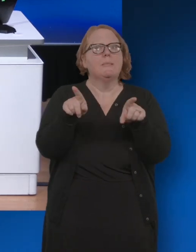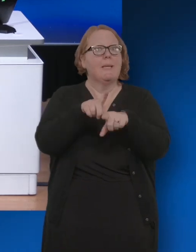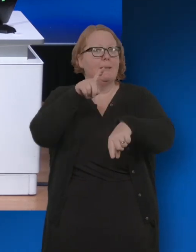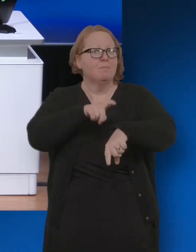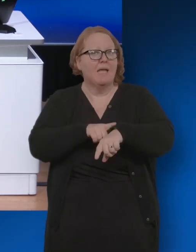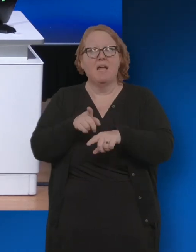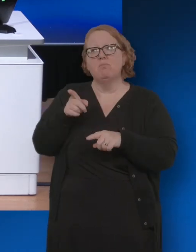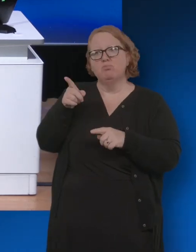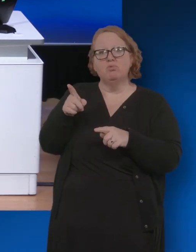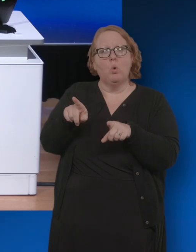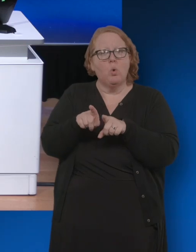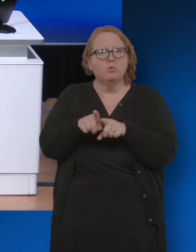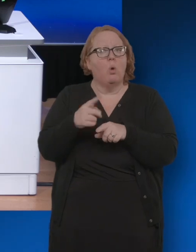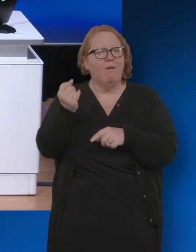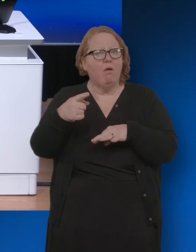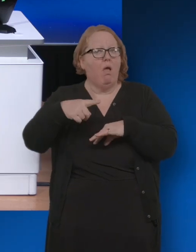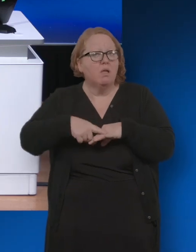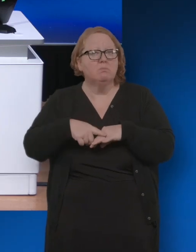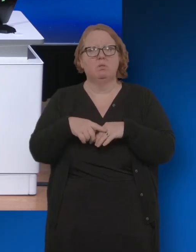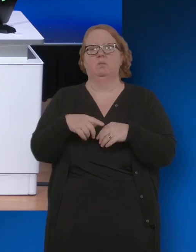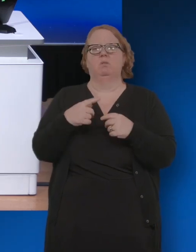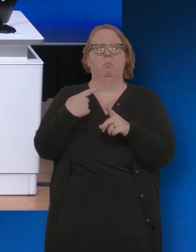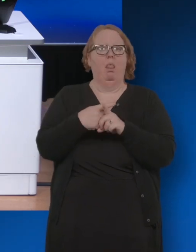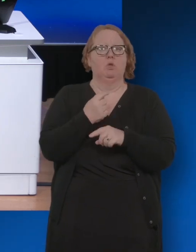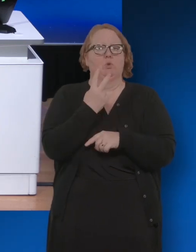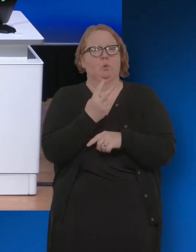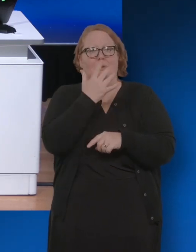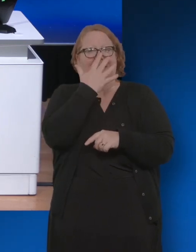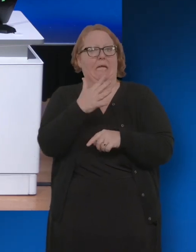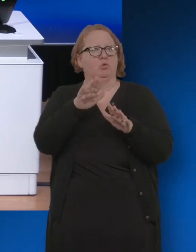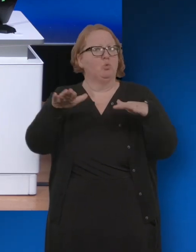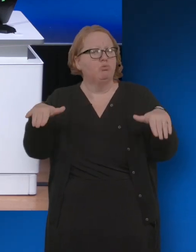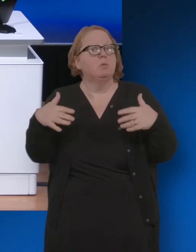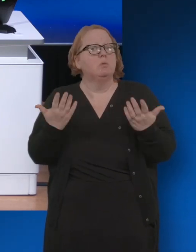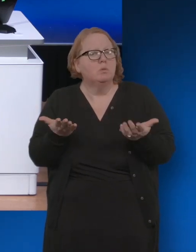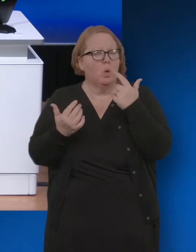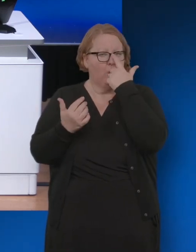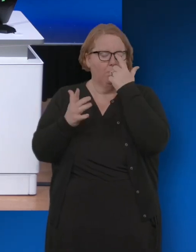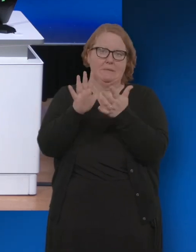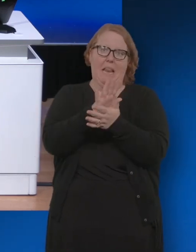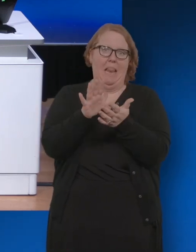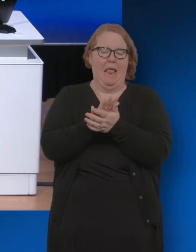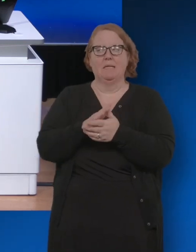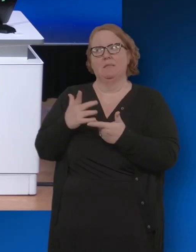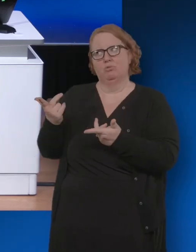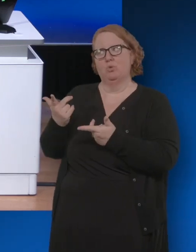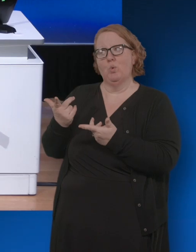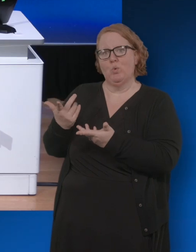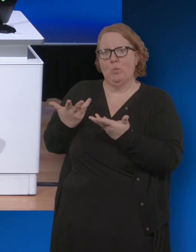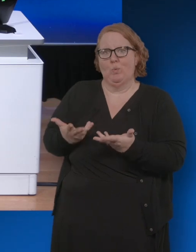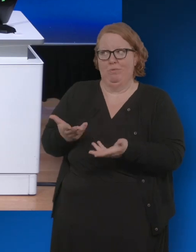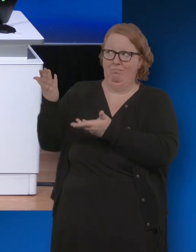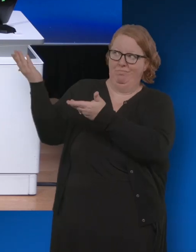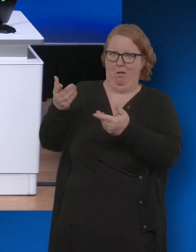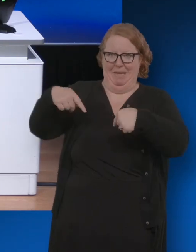to Conrad and mum to 2 teenagers. And we're delighted, Sharon, that you have given time to